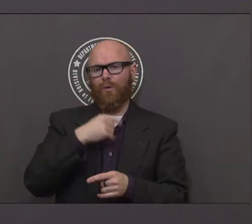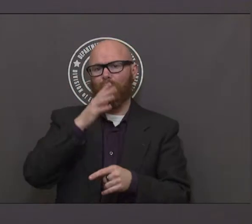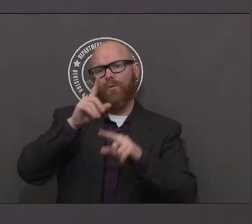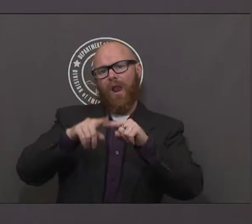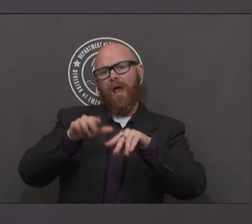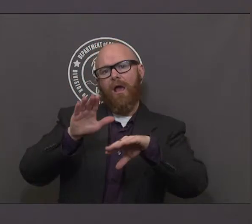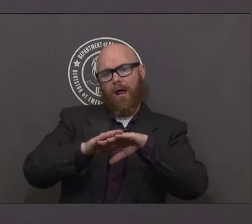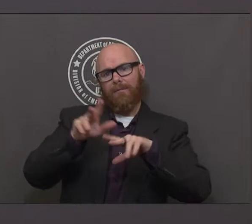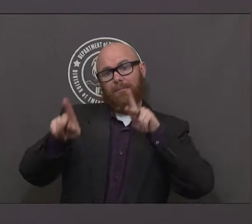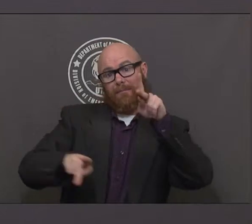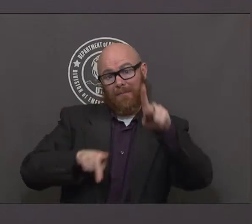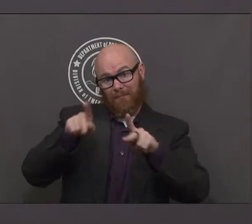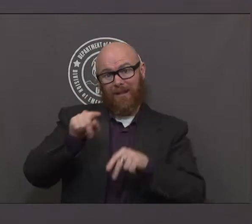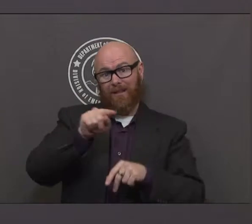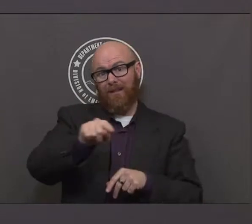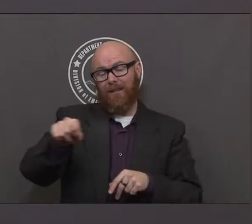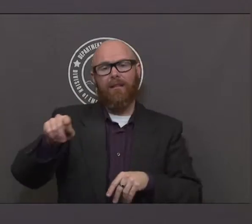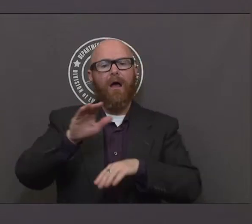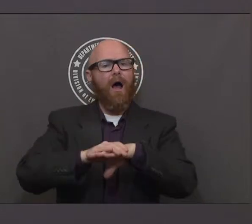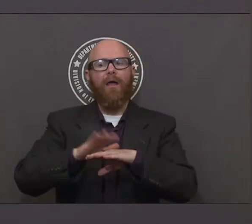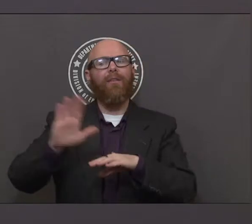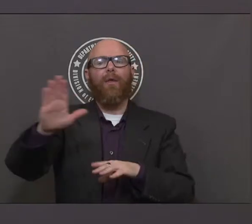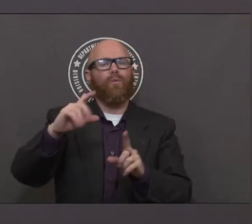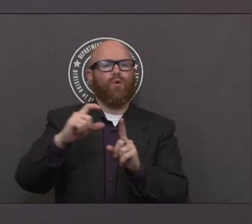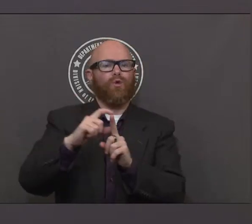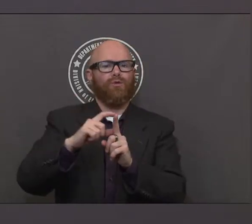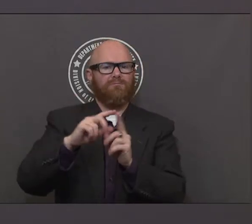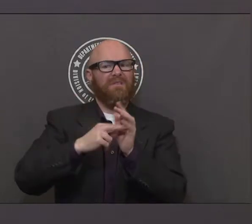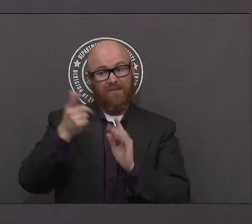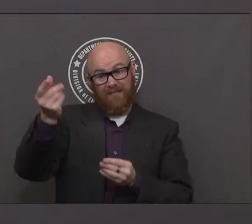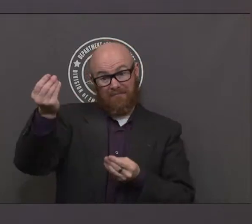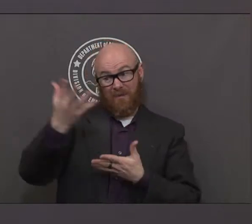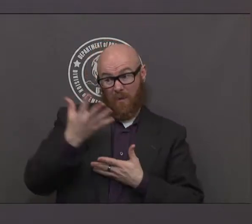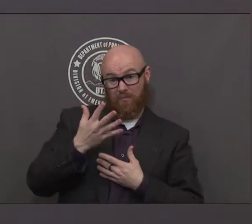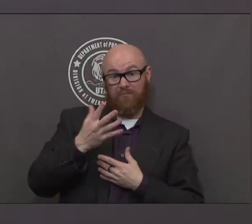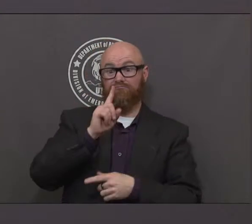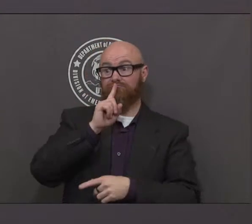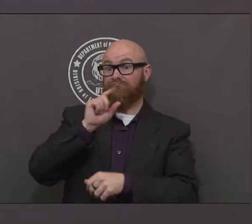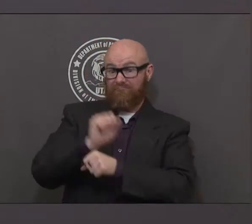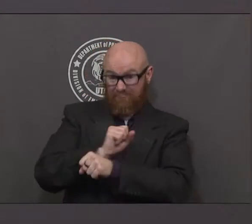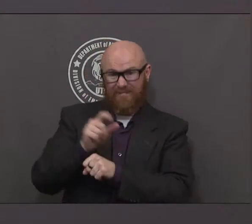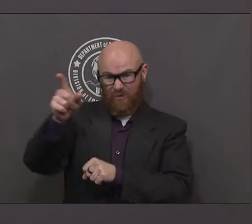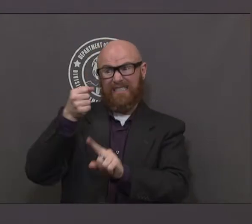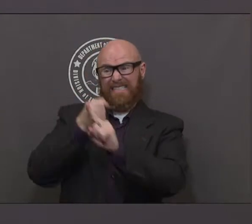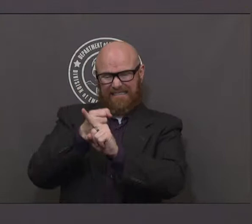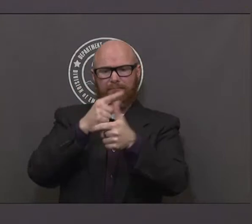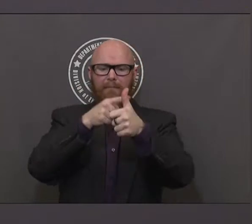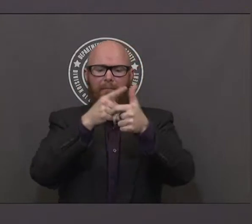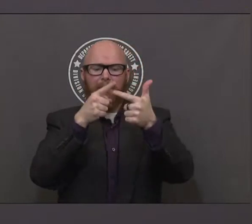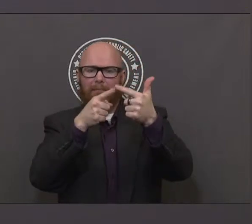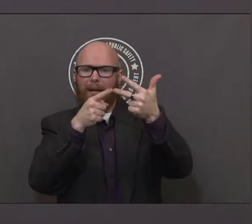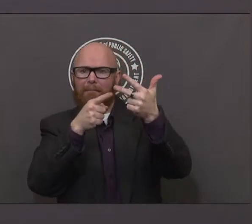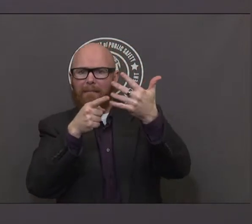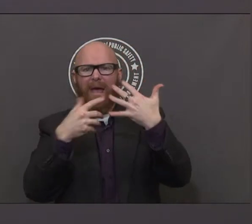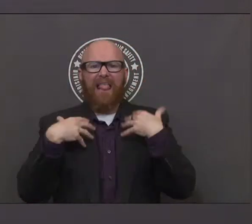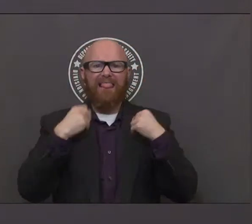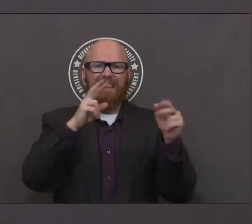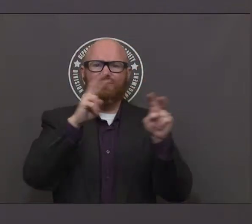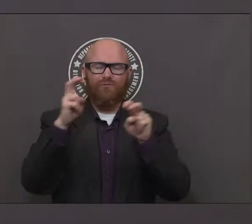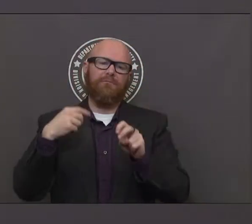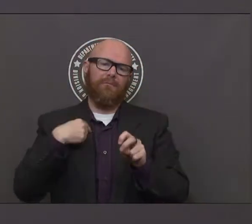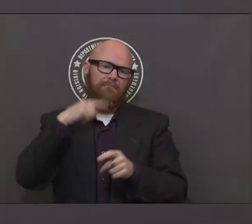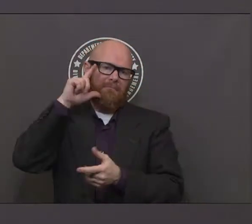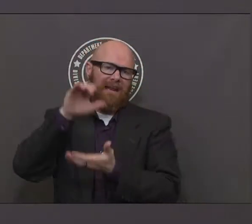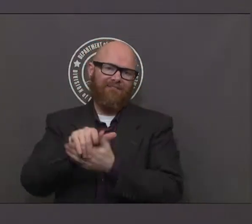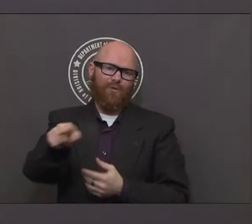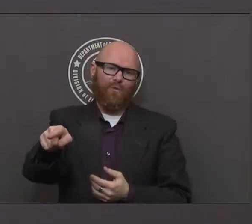on people on their own word for whether or not they fall into one of those severe high risk categories. So it's really important that